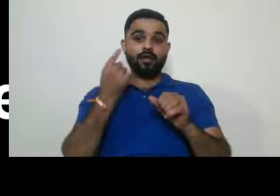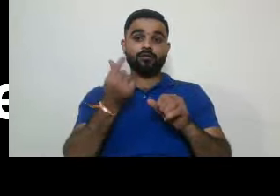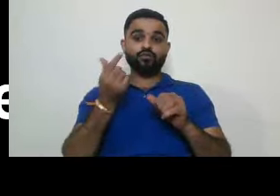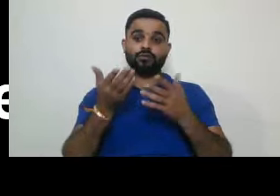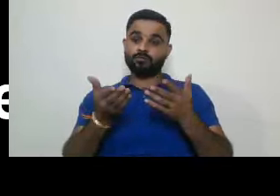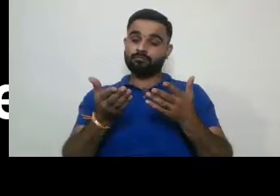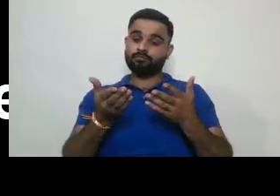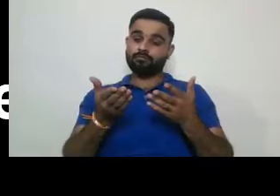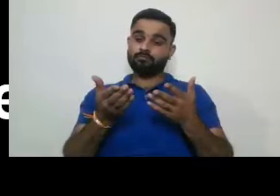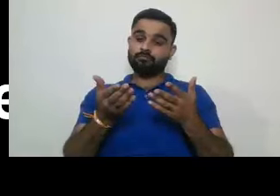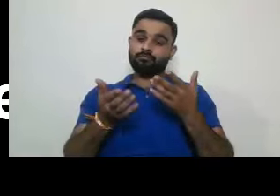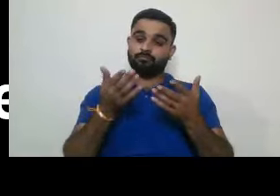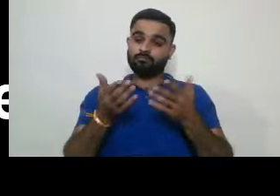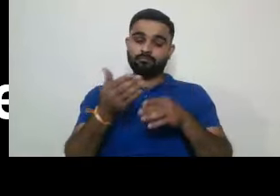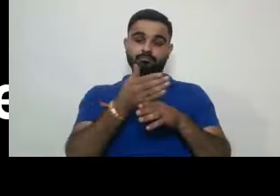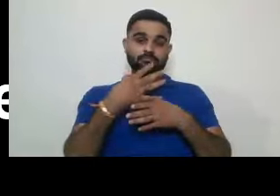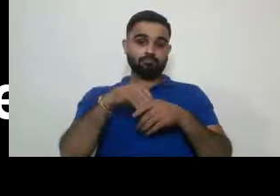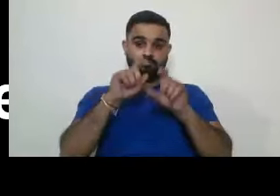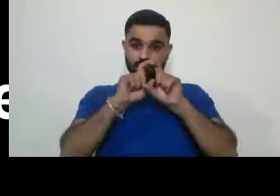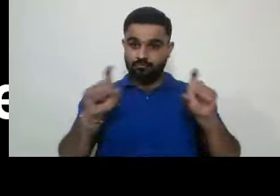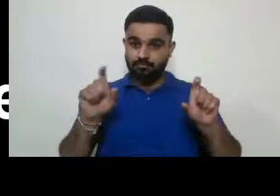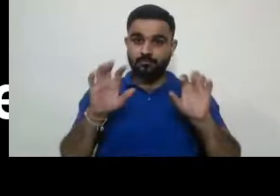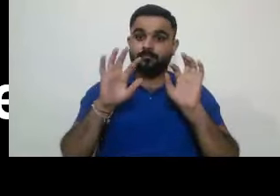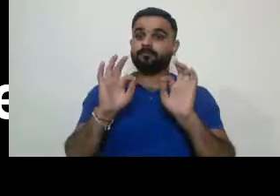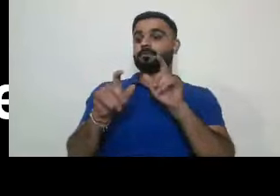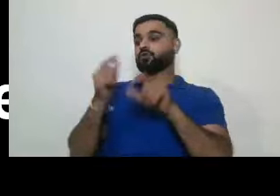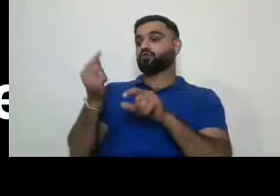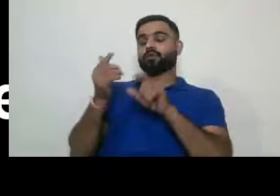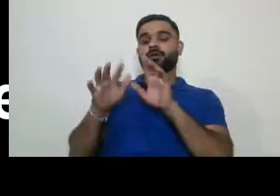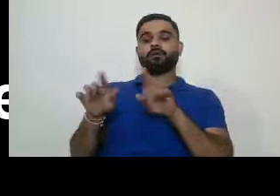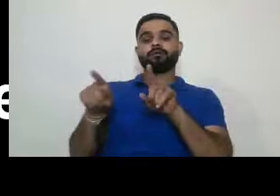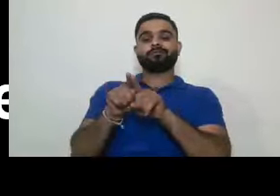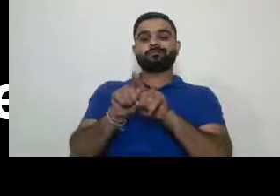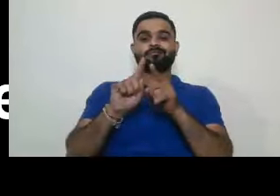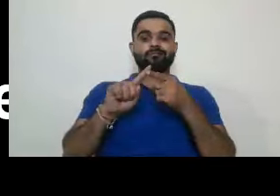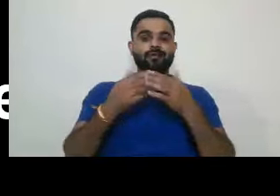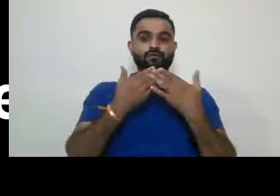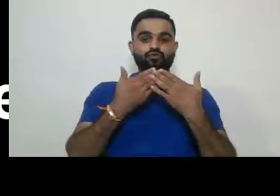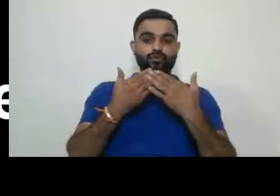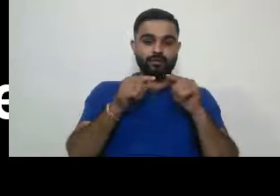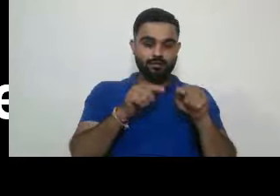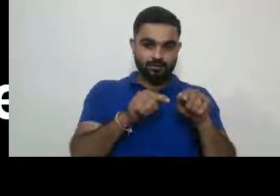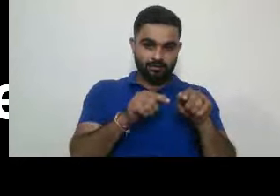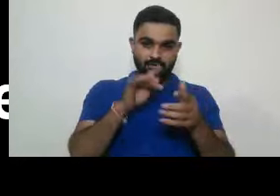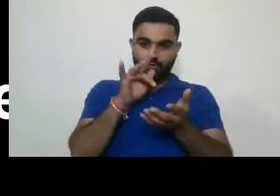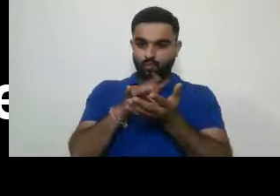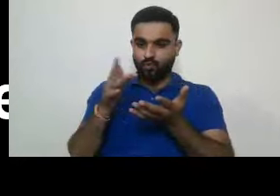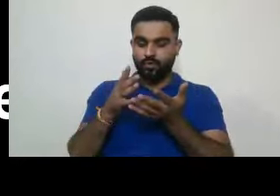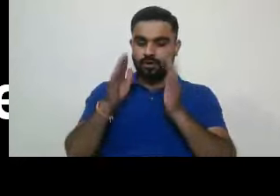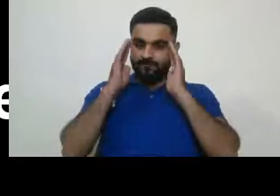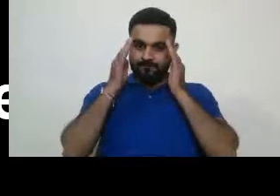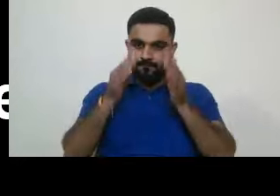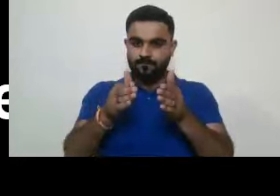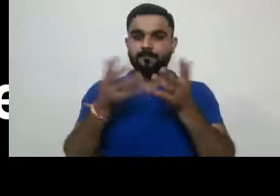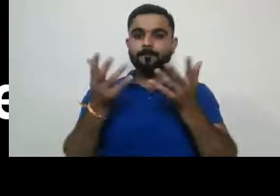were very sparse, and mostly it was being used in adult education. So that's where the focus of